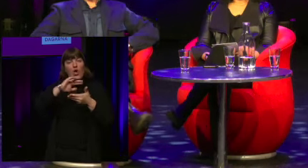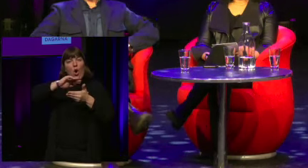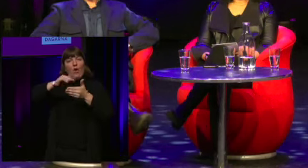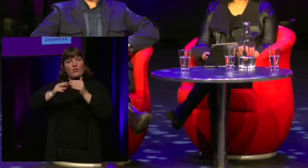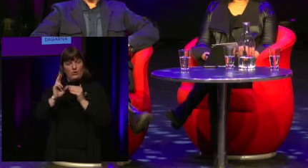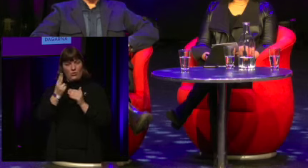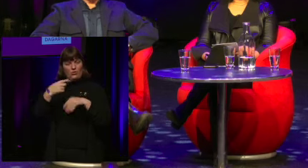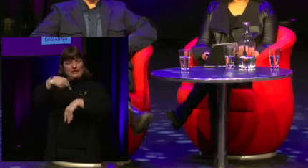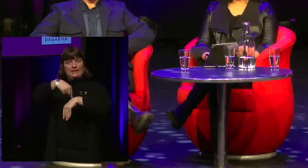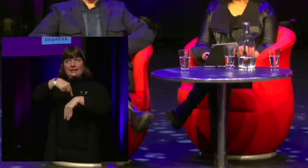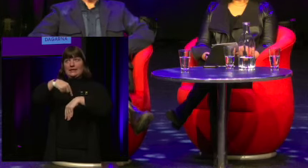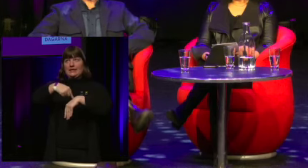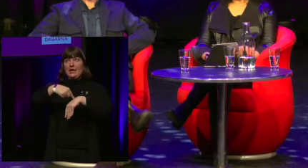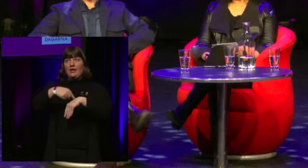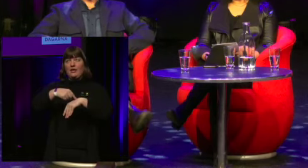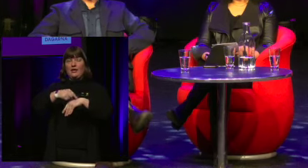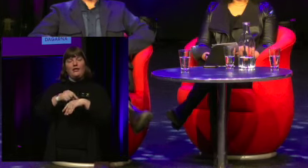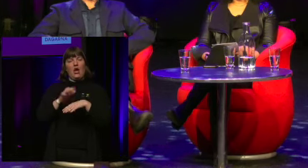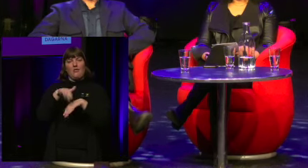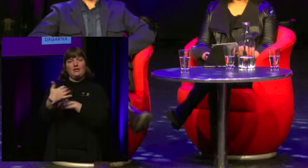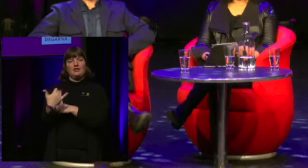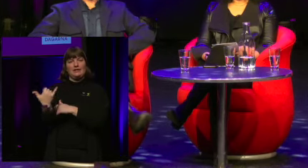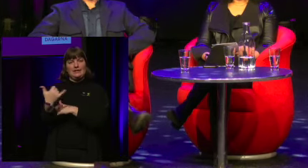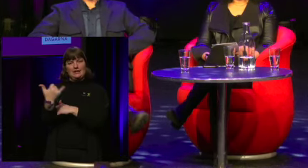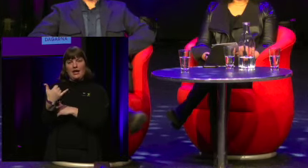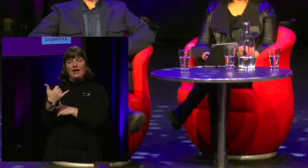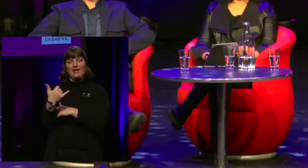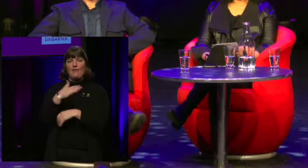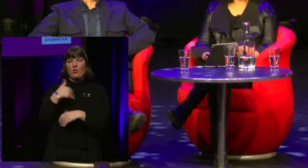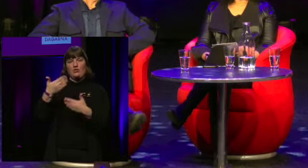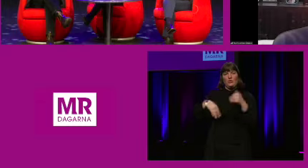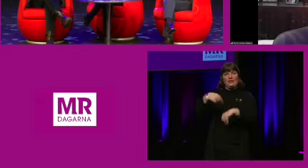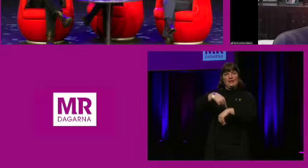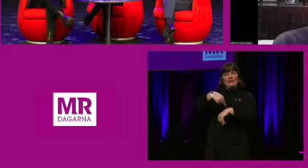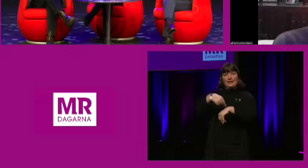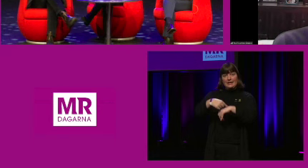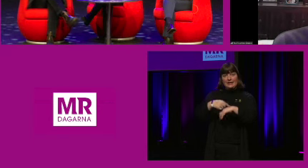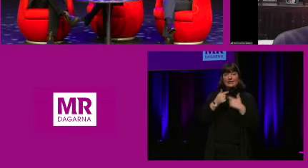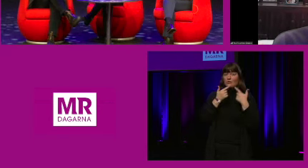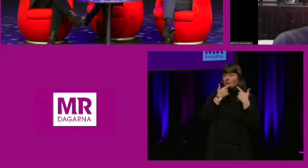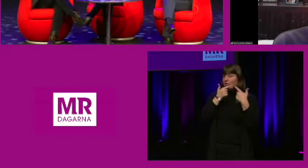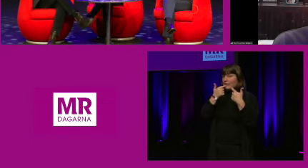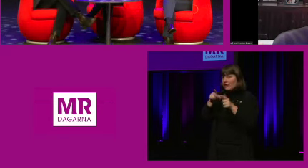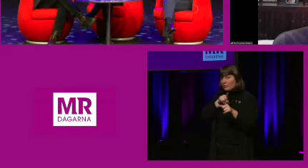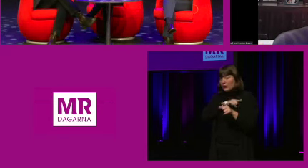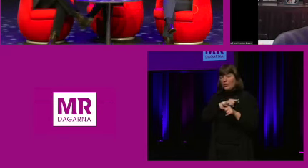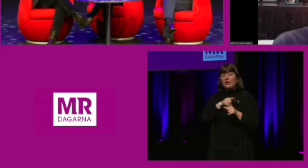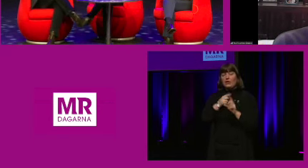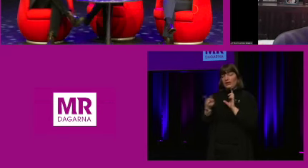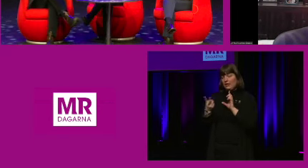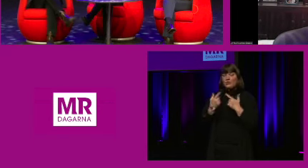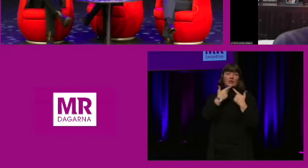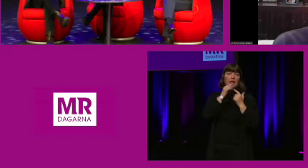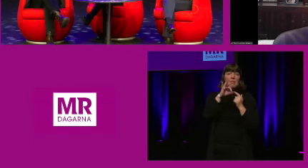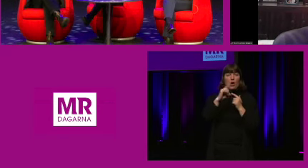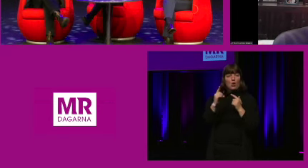is over 10 o'clock, which was the end time for the seminar. So thank you so much, Henry and Helen, and thank you so much,